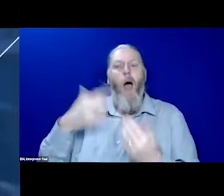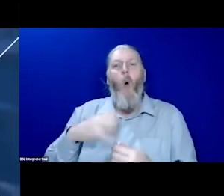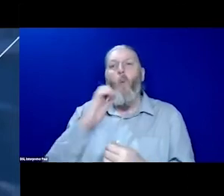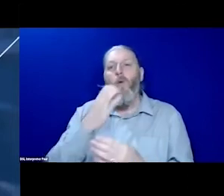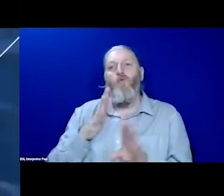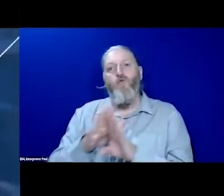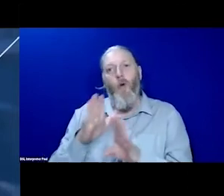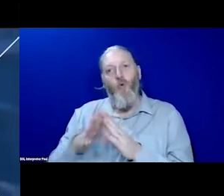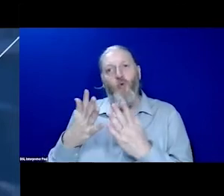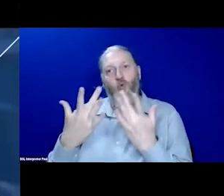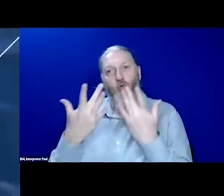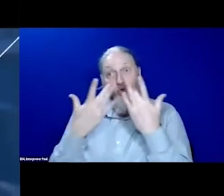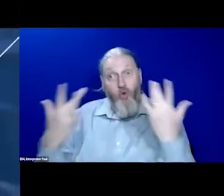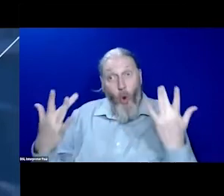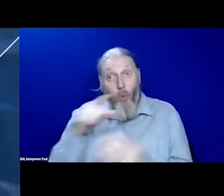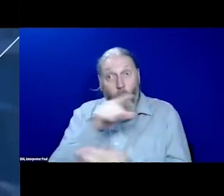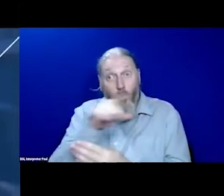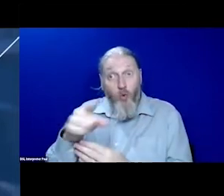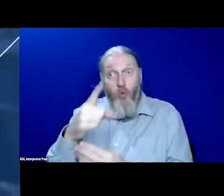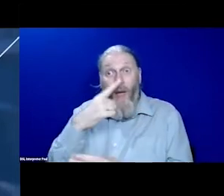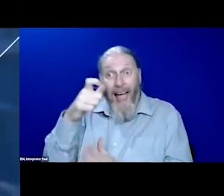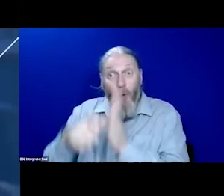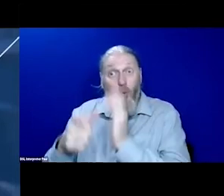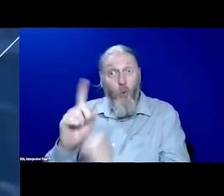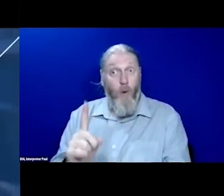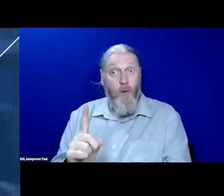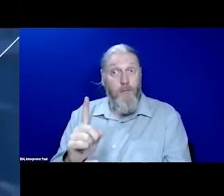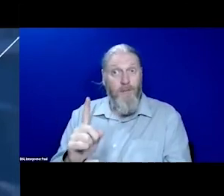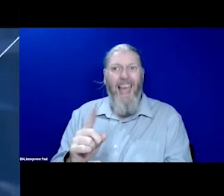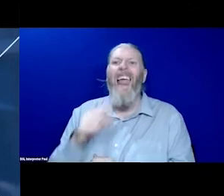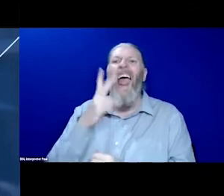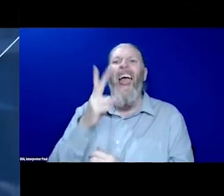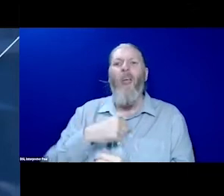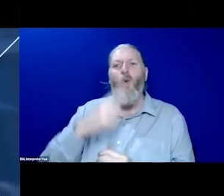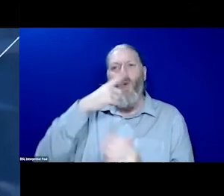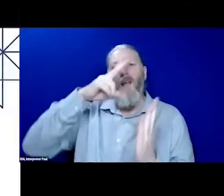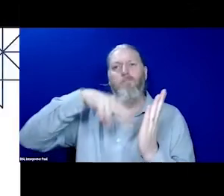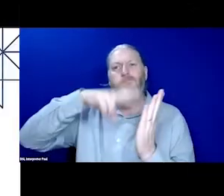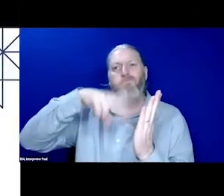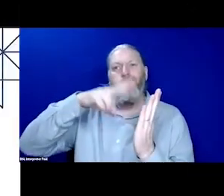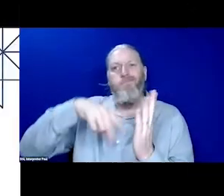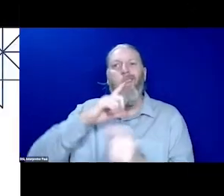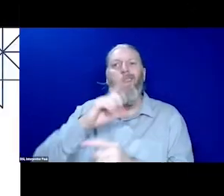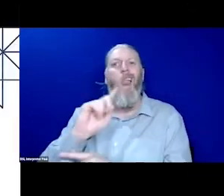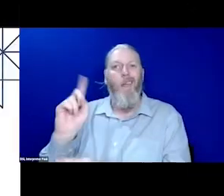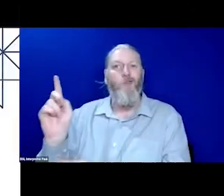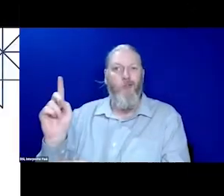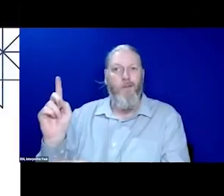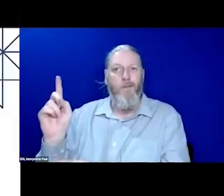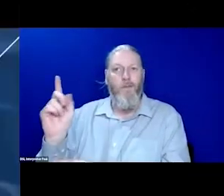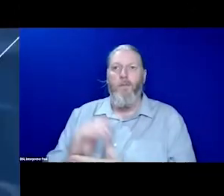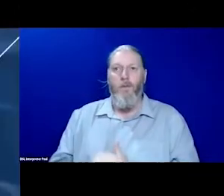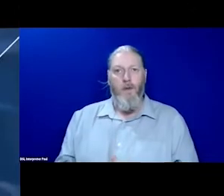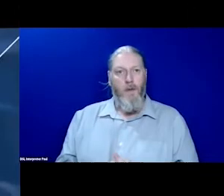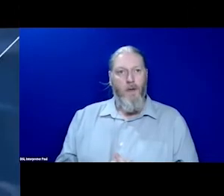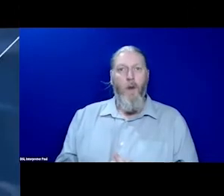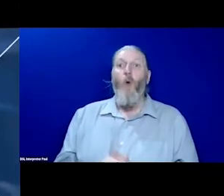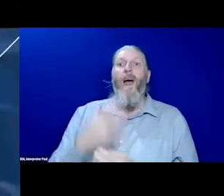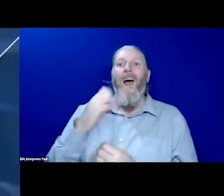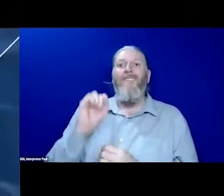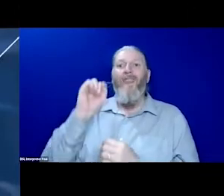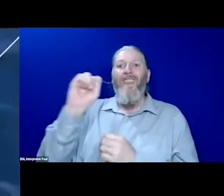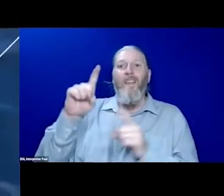And again, you're going to have these slides to look back on later. To come back to that idea of a connected